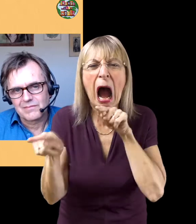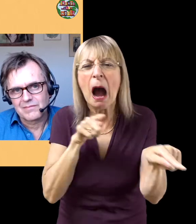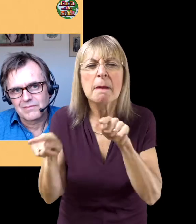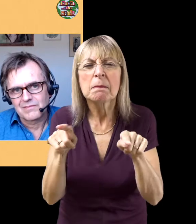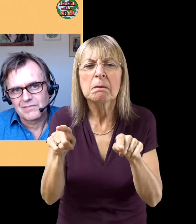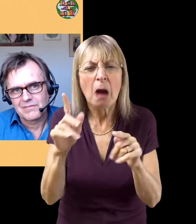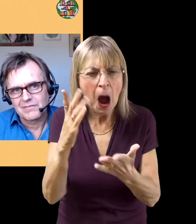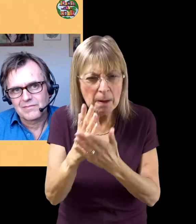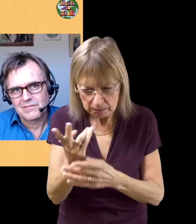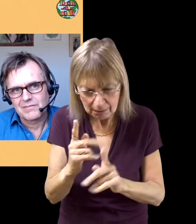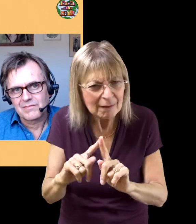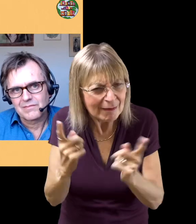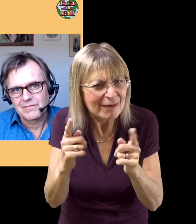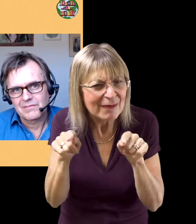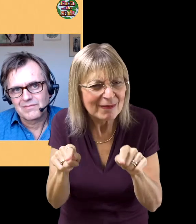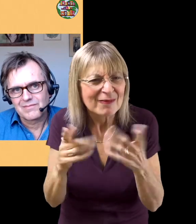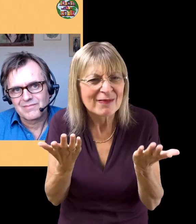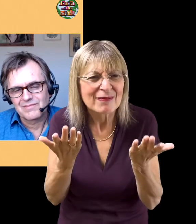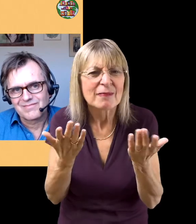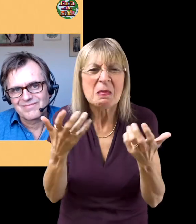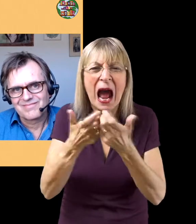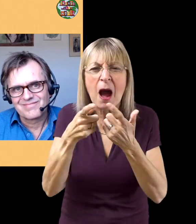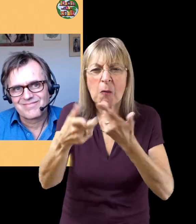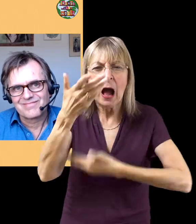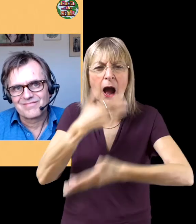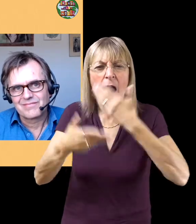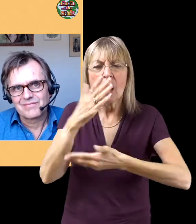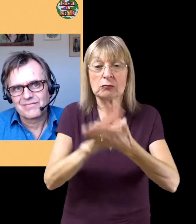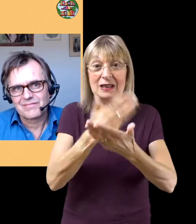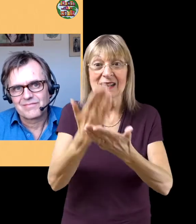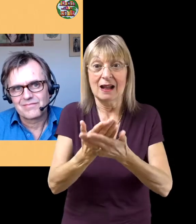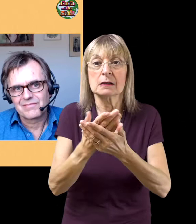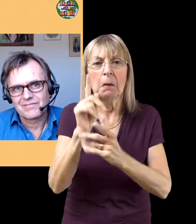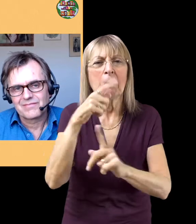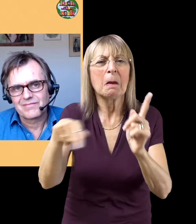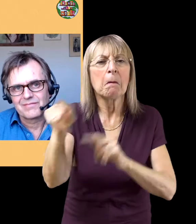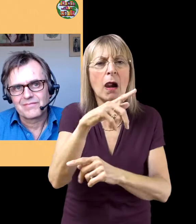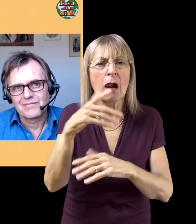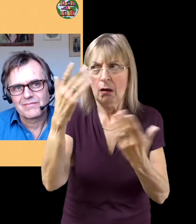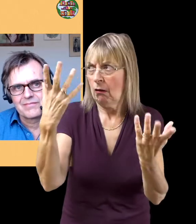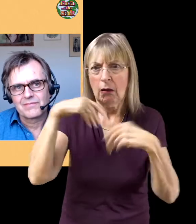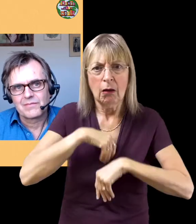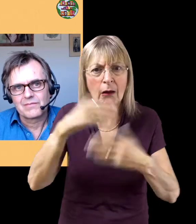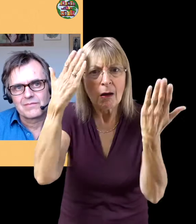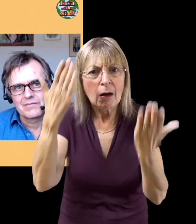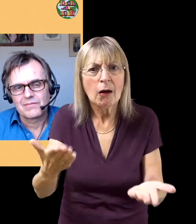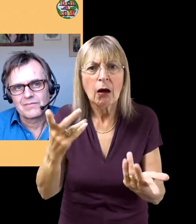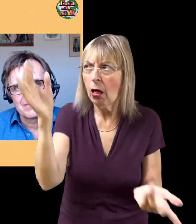that Dutch thing and the English thing are sort of the same, but also they're completely different. So how do you kind of explain what translation is to people